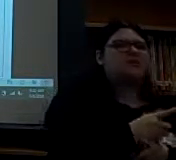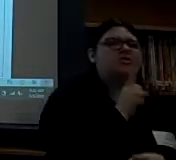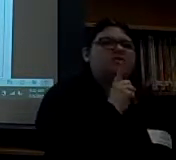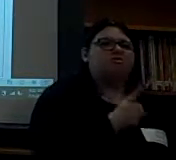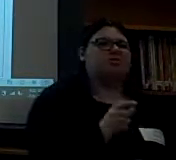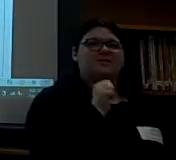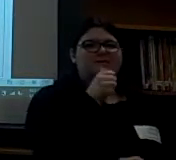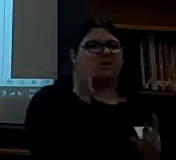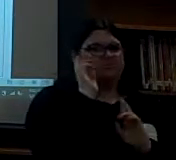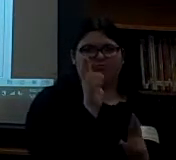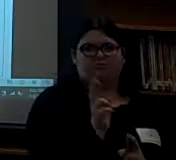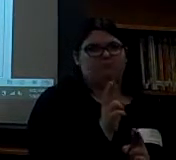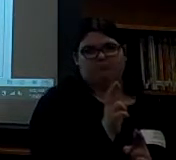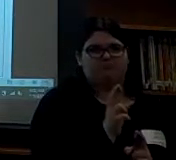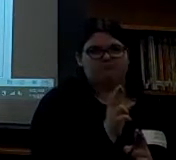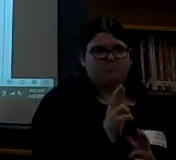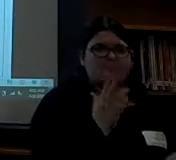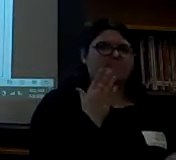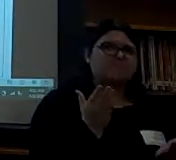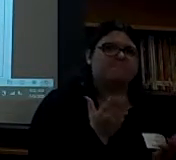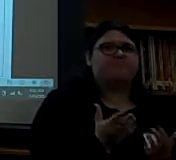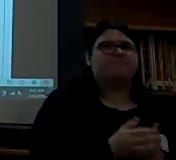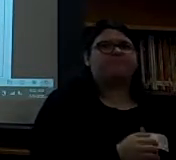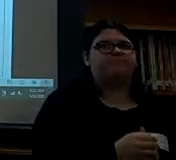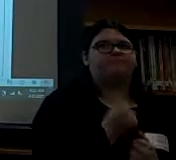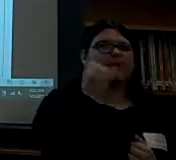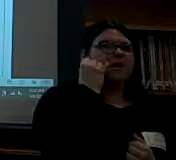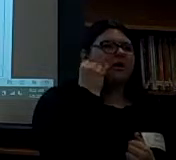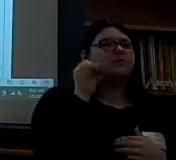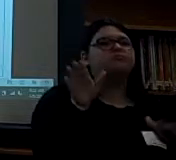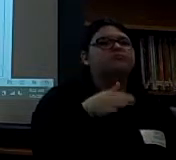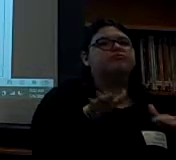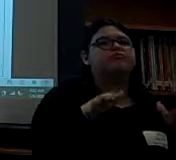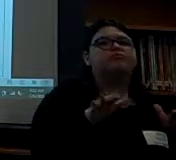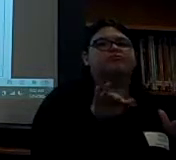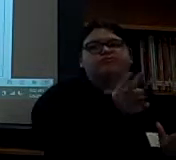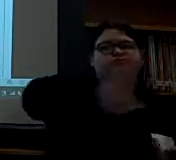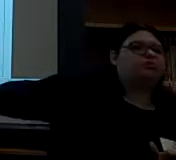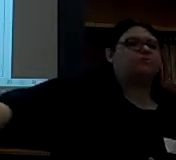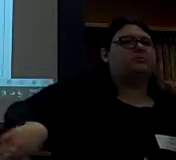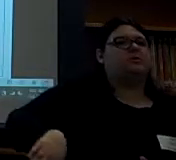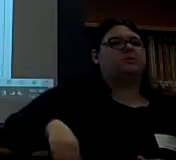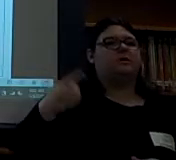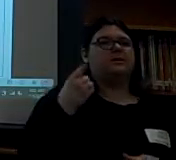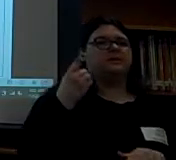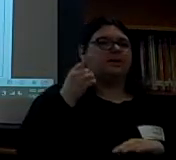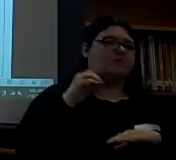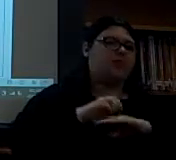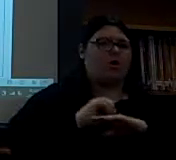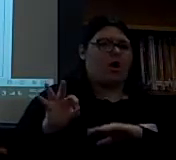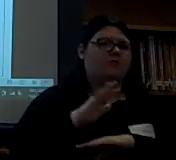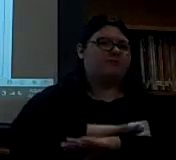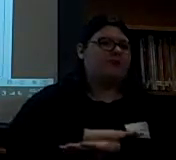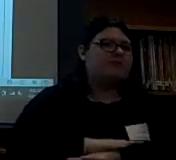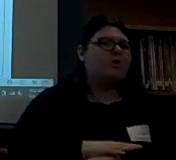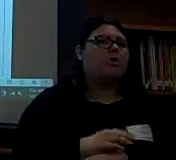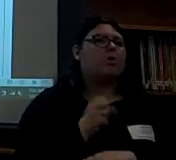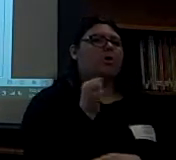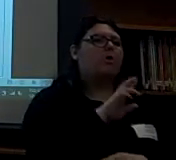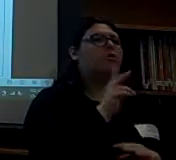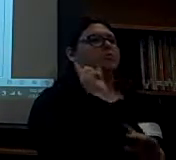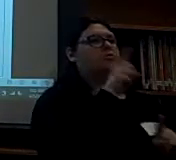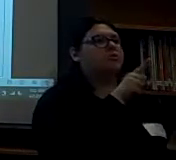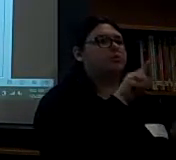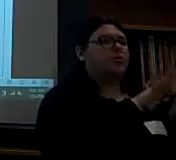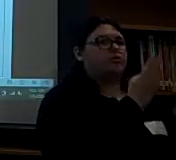really disrespectful. Maybe they, you know, if they're walking by something, they push it off the table, or they go in their rooms and they slam the door. That is